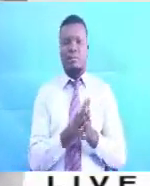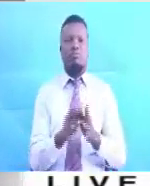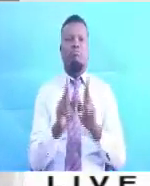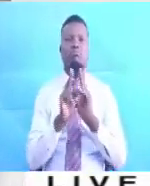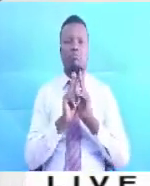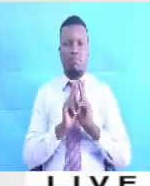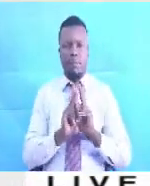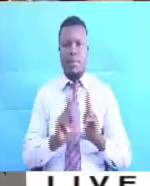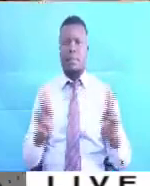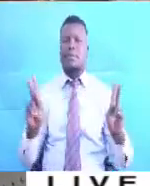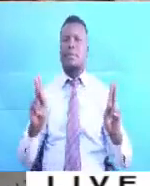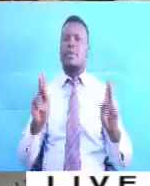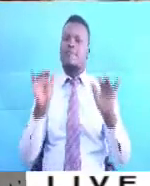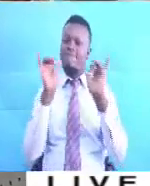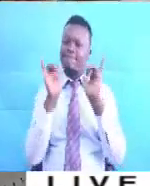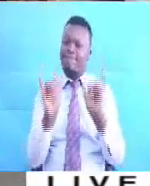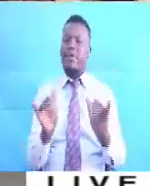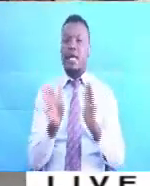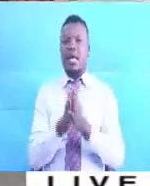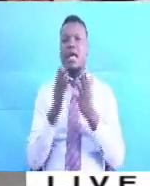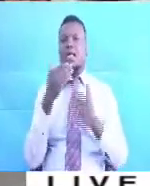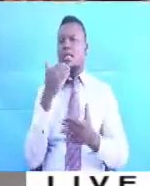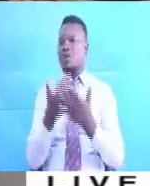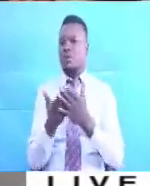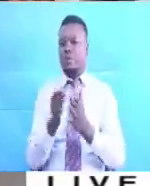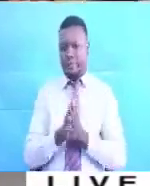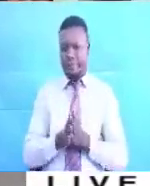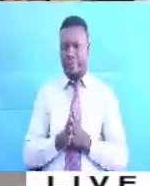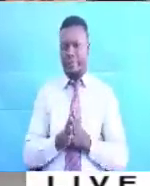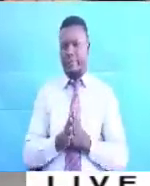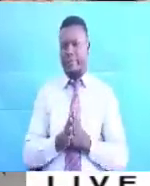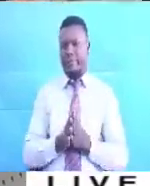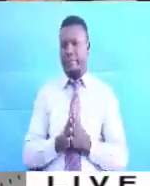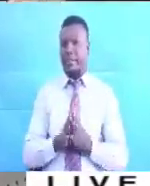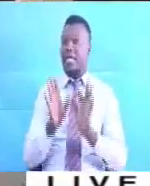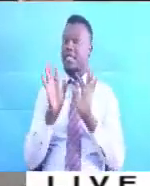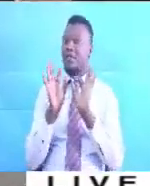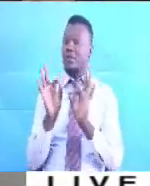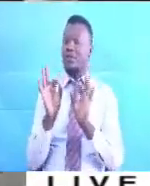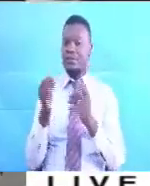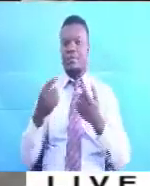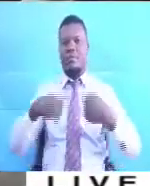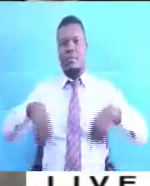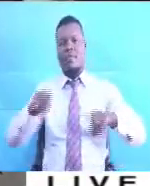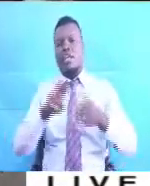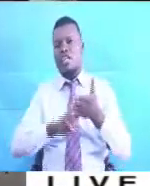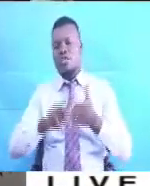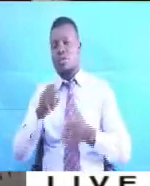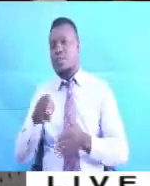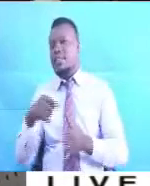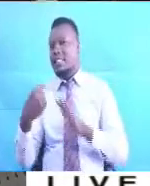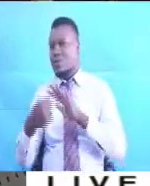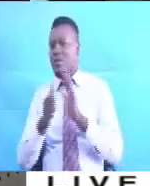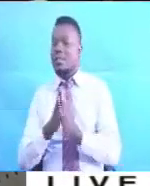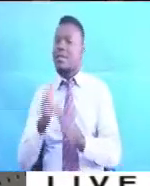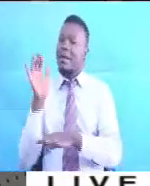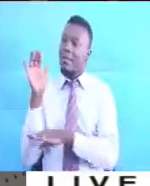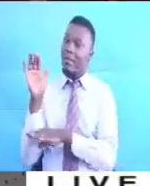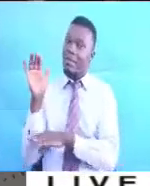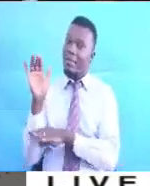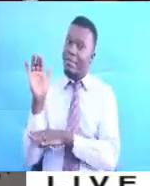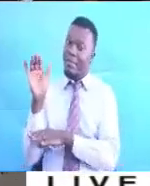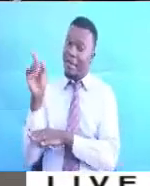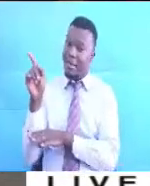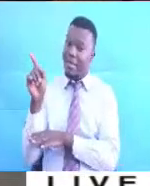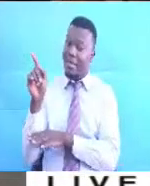conducive, very supportive, and very friendly. We would want you to take a message back to China